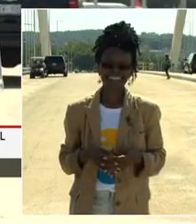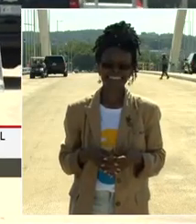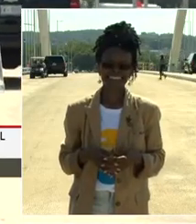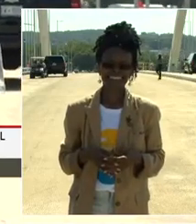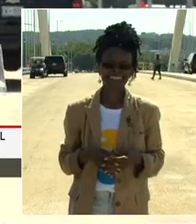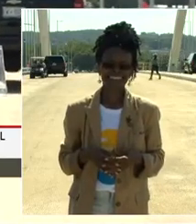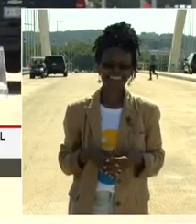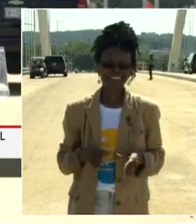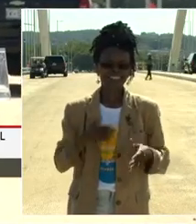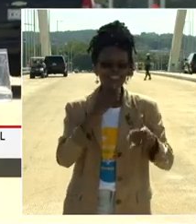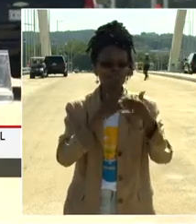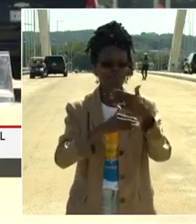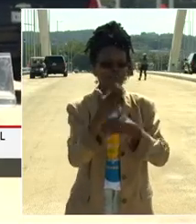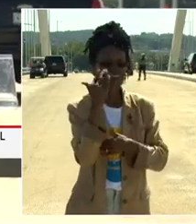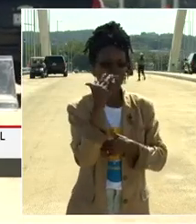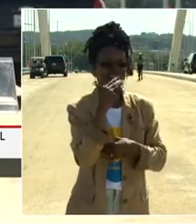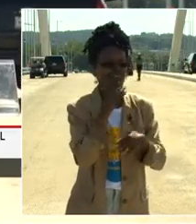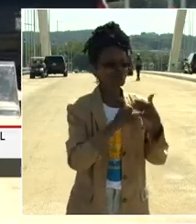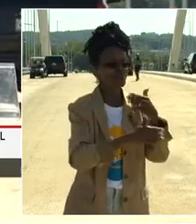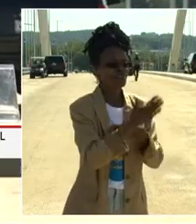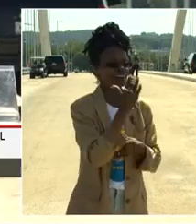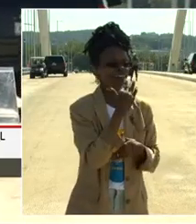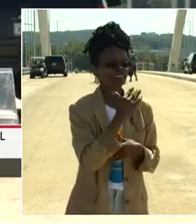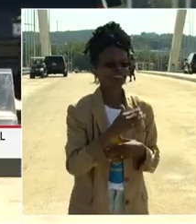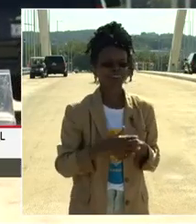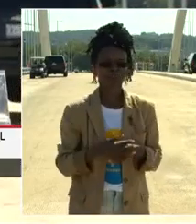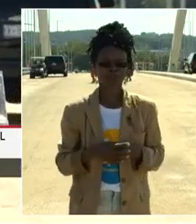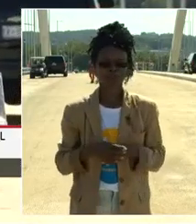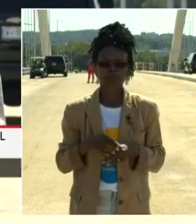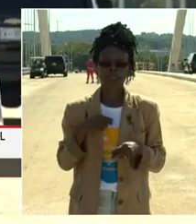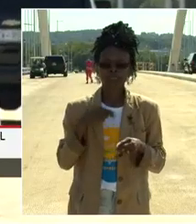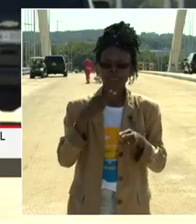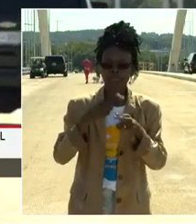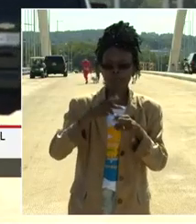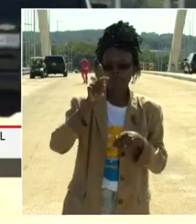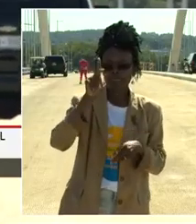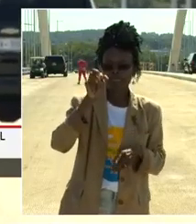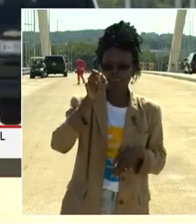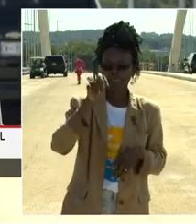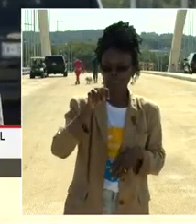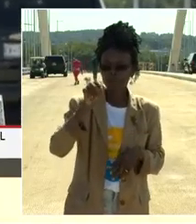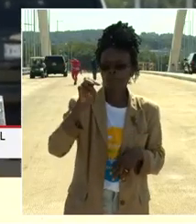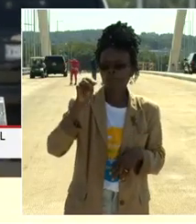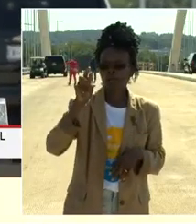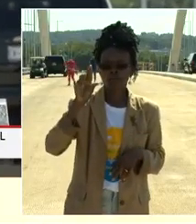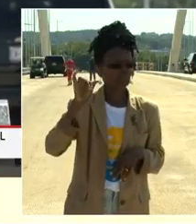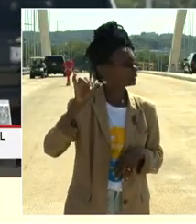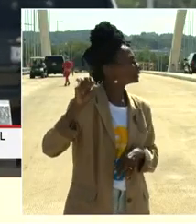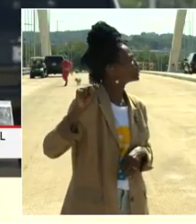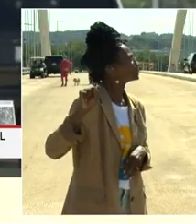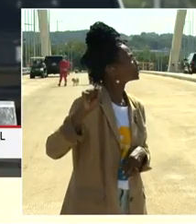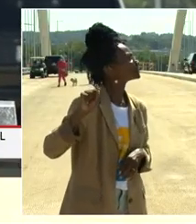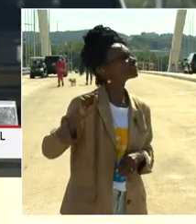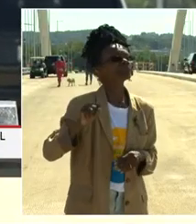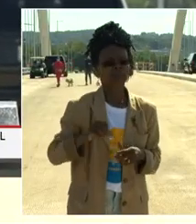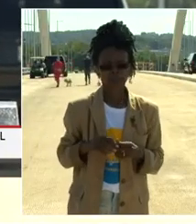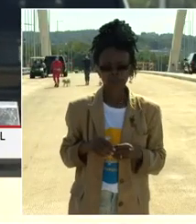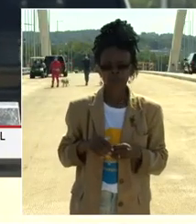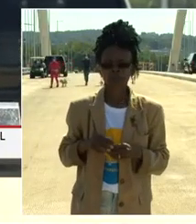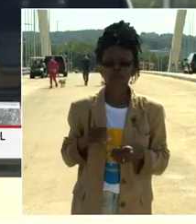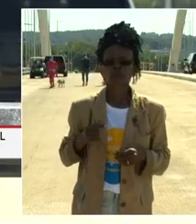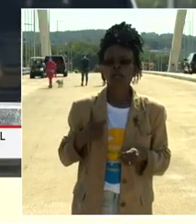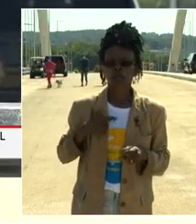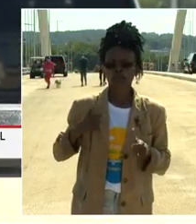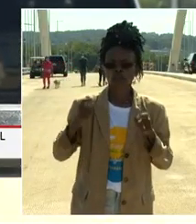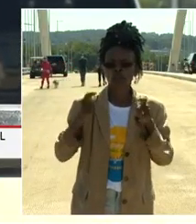Good morning. My name is Ken Morris, and I am the great-great-great-grandson of Frederick